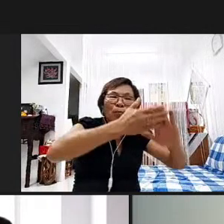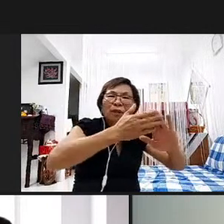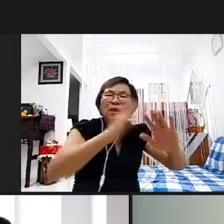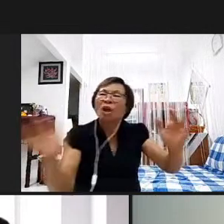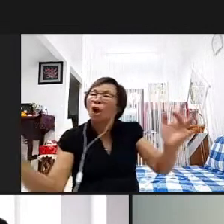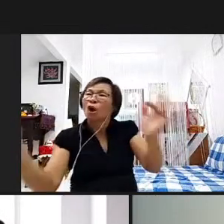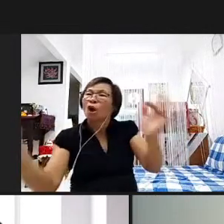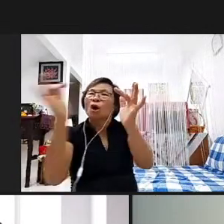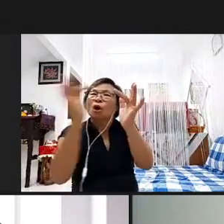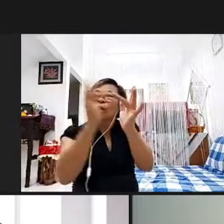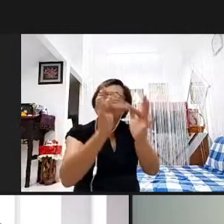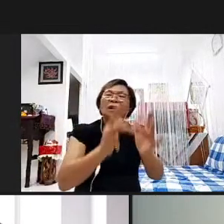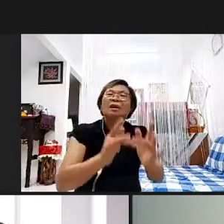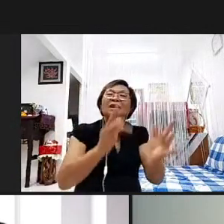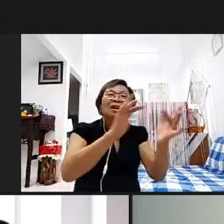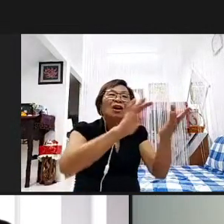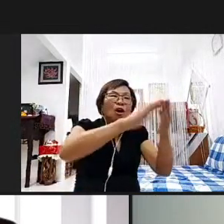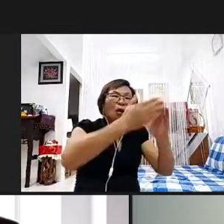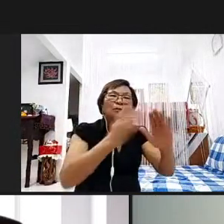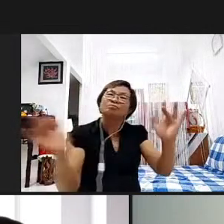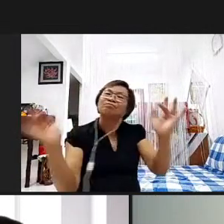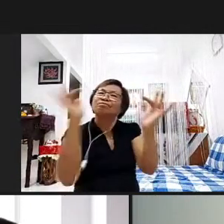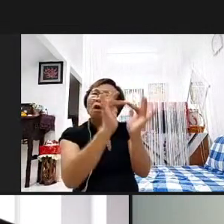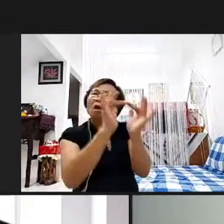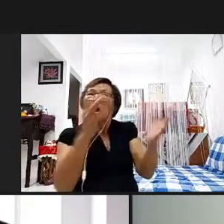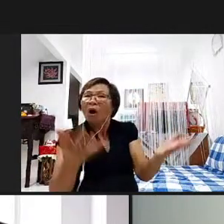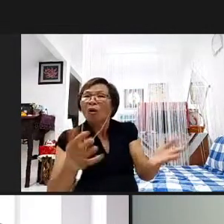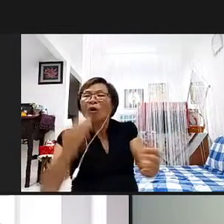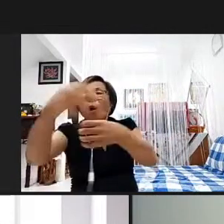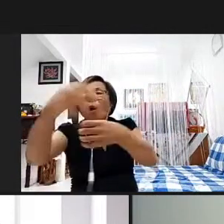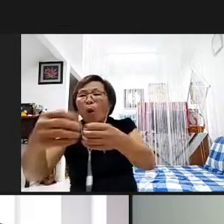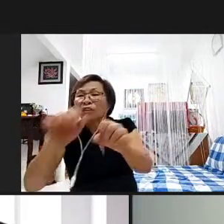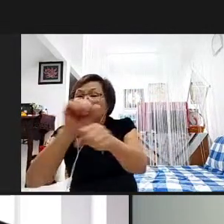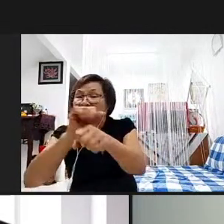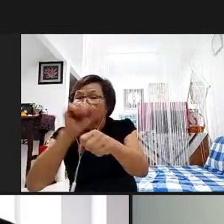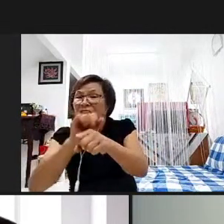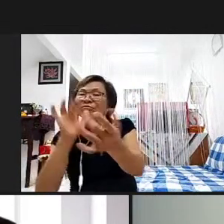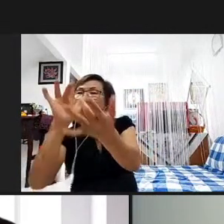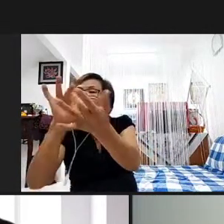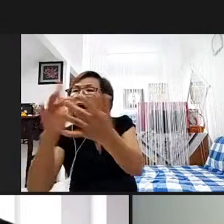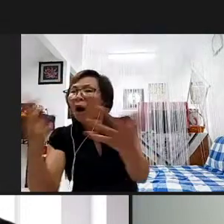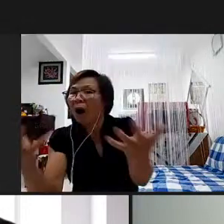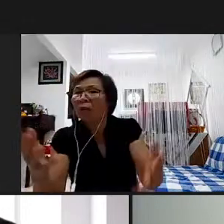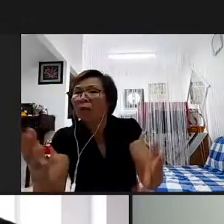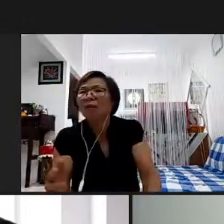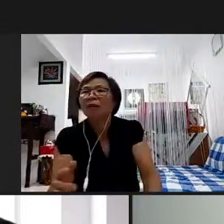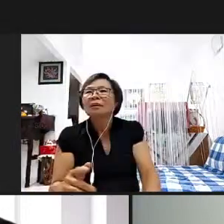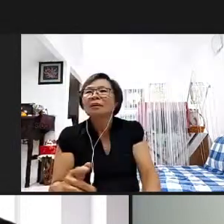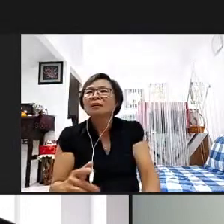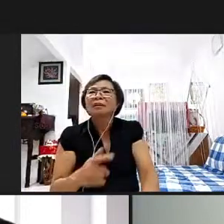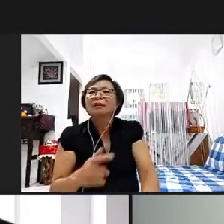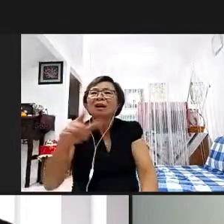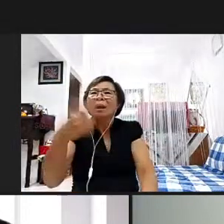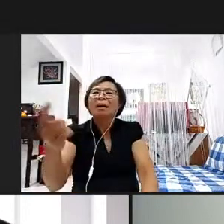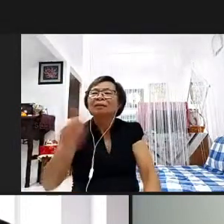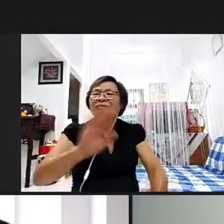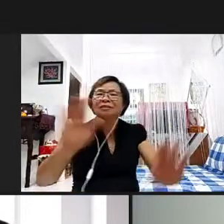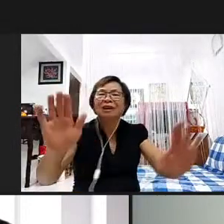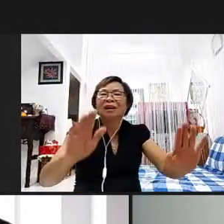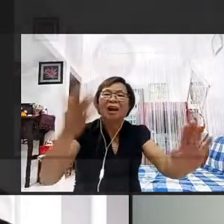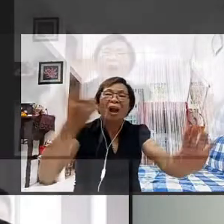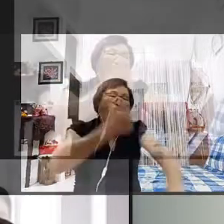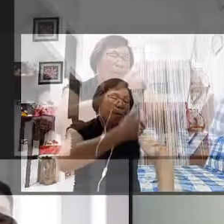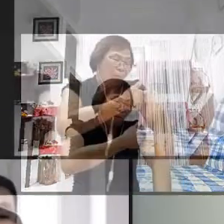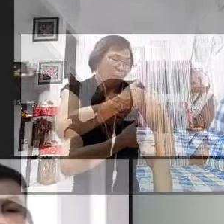for the workplace. Yeah, what would be some of the relevant topics apart from the vaccination, which is the hot topic